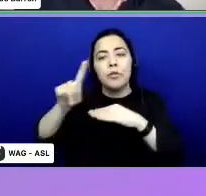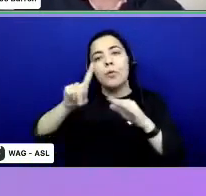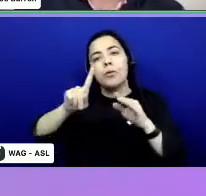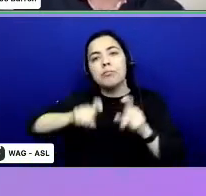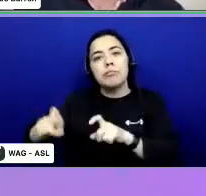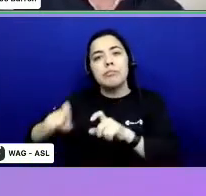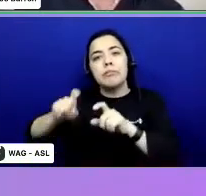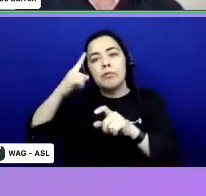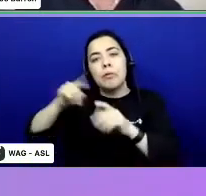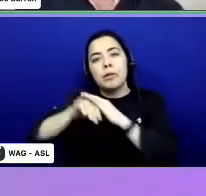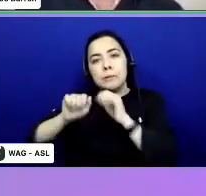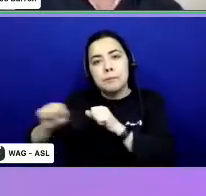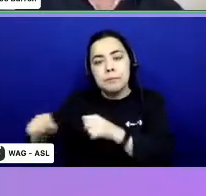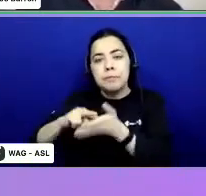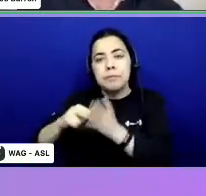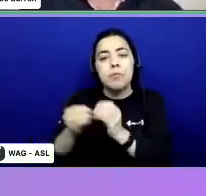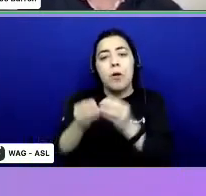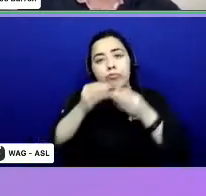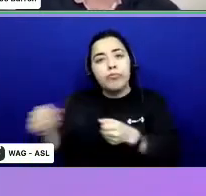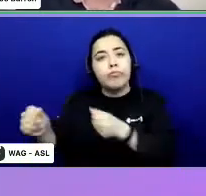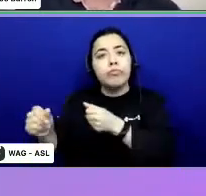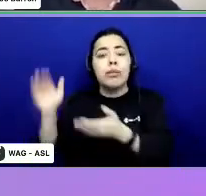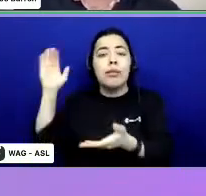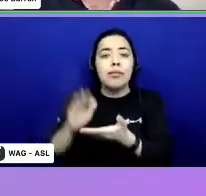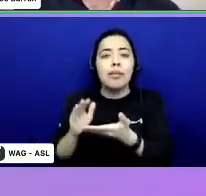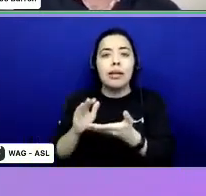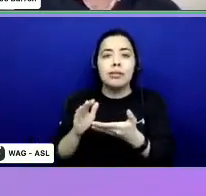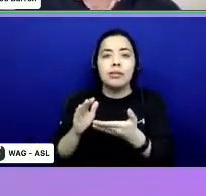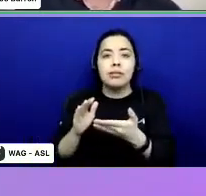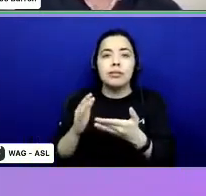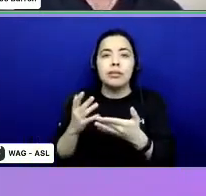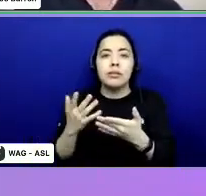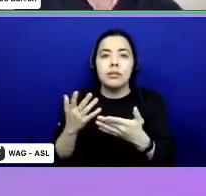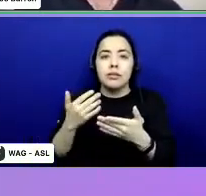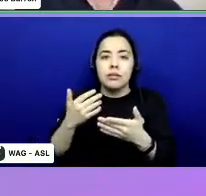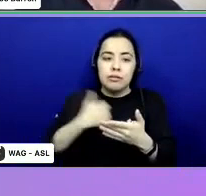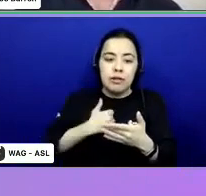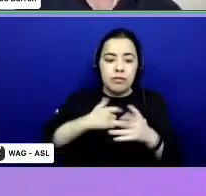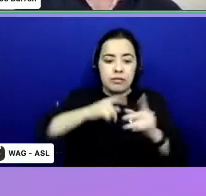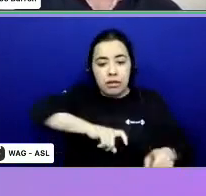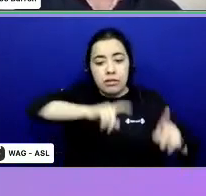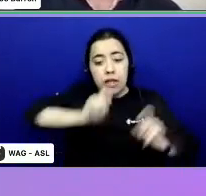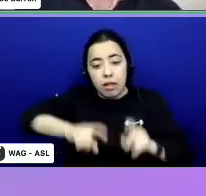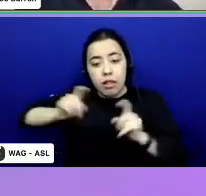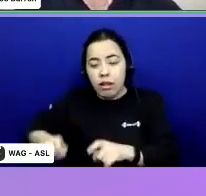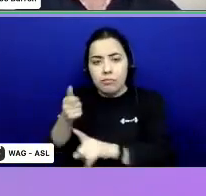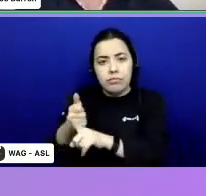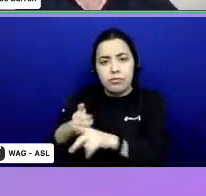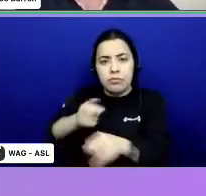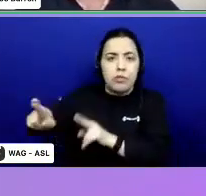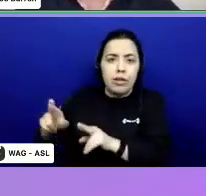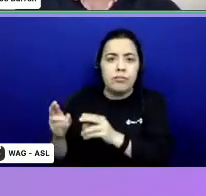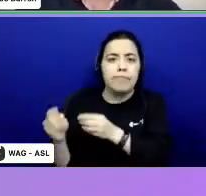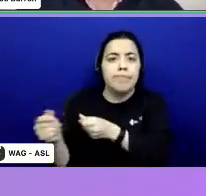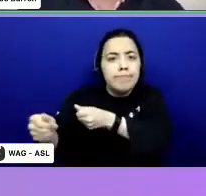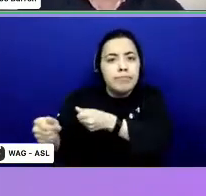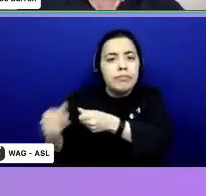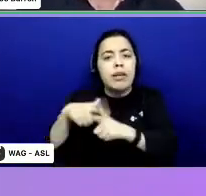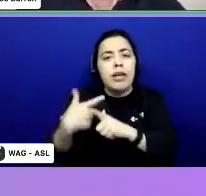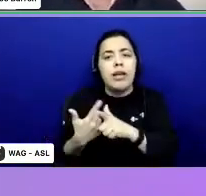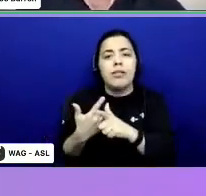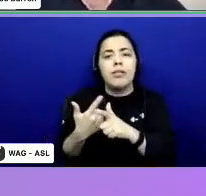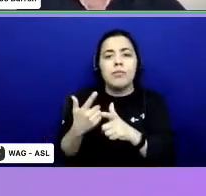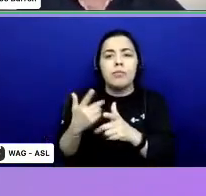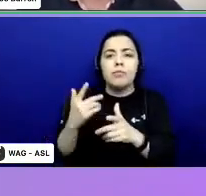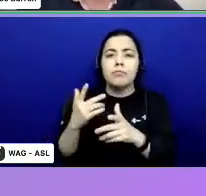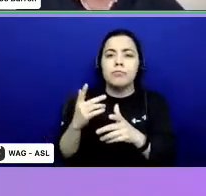We can increase the efficiency by reducing the amount of manual testing required. And we can allow for further testing of components before they need to be fixed to